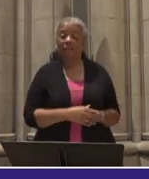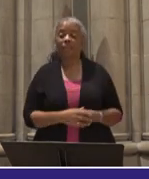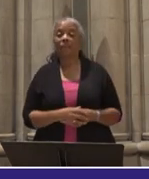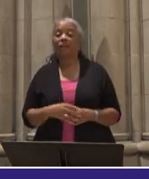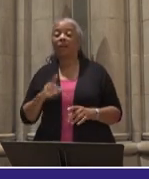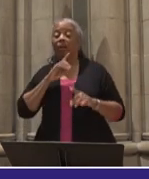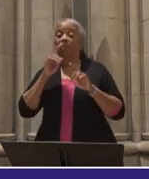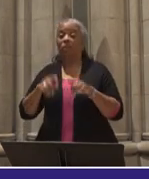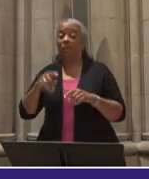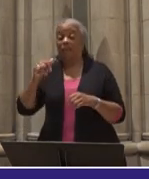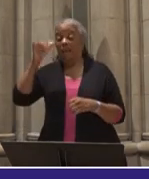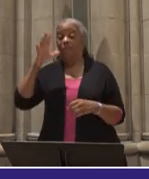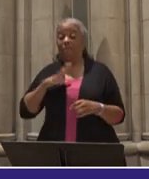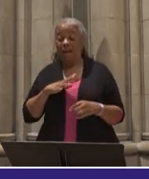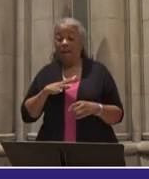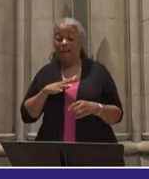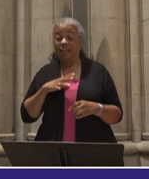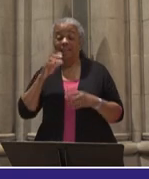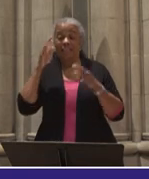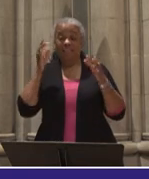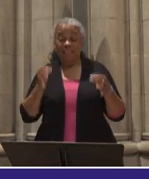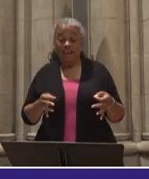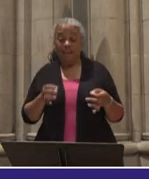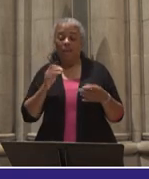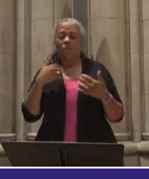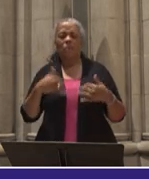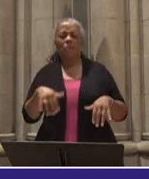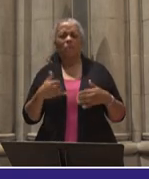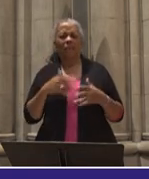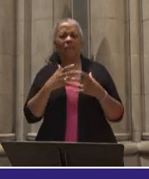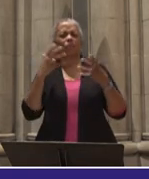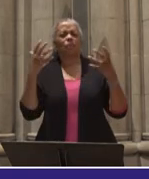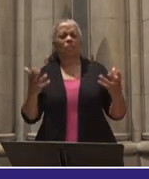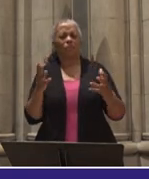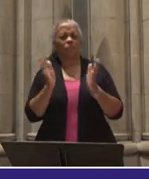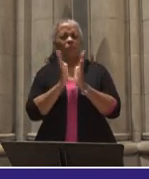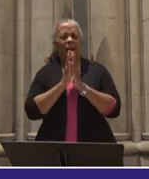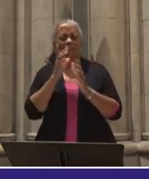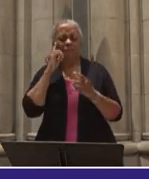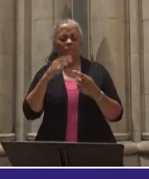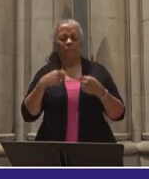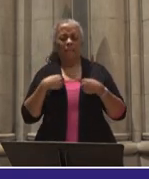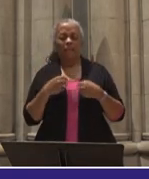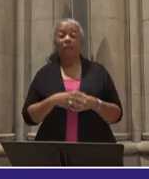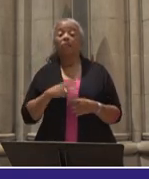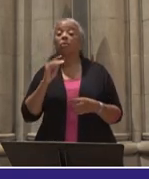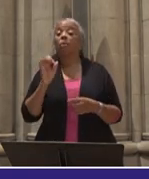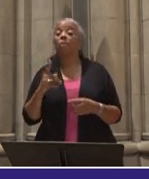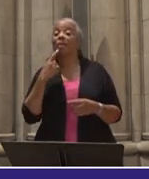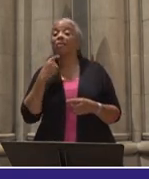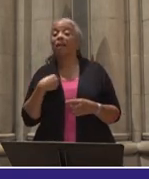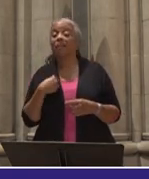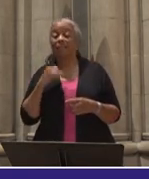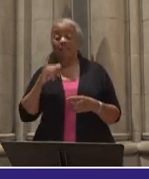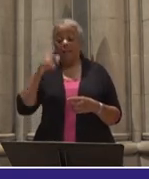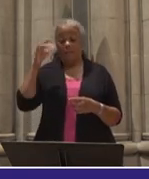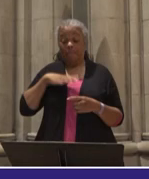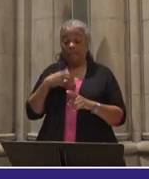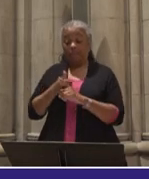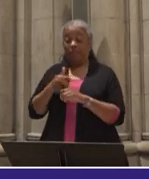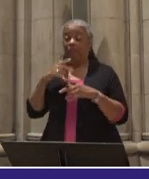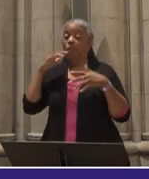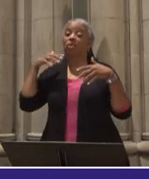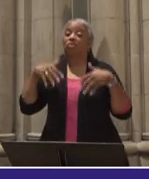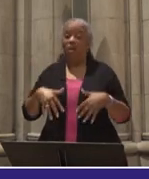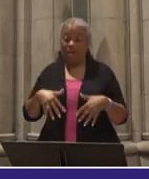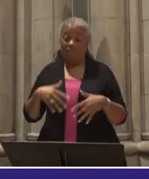man essentially decided that this was far too much to ask of him. And so Mark tells us he was shocked and went